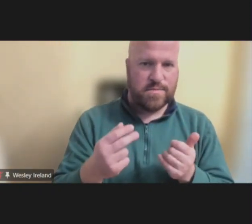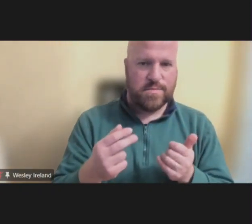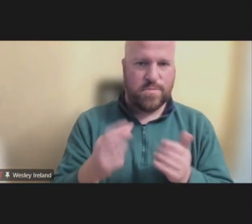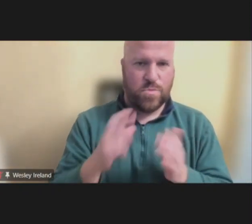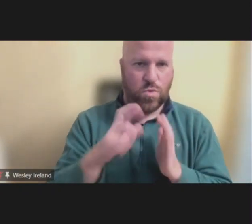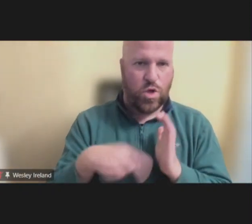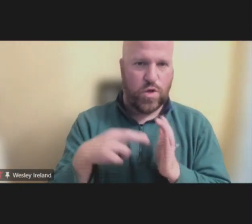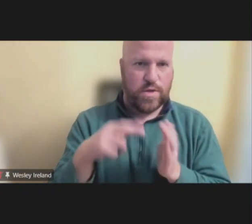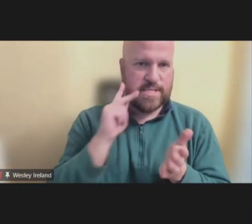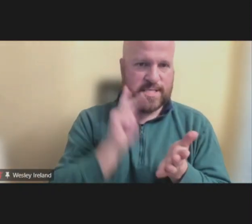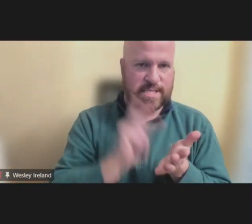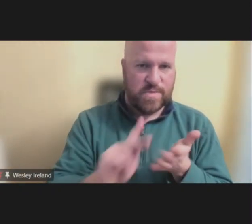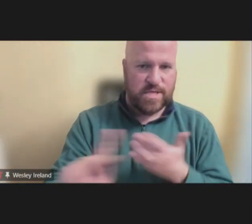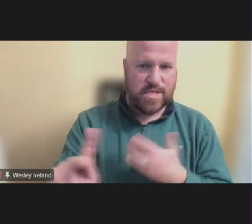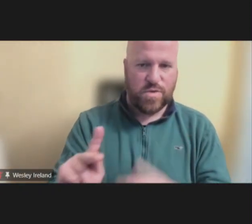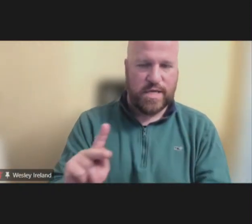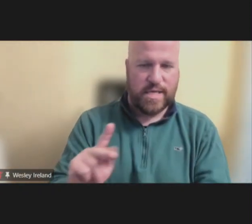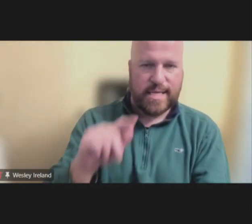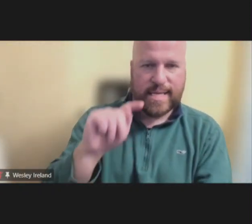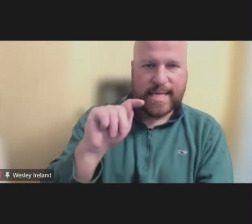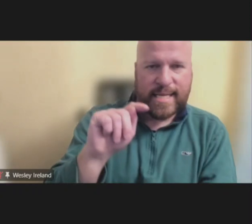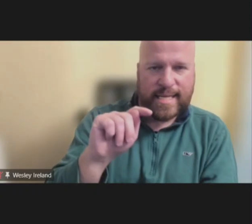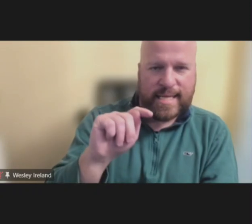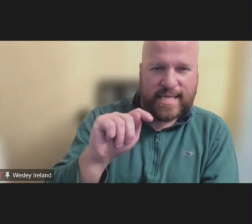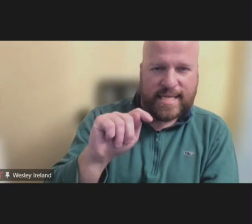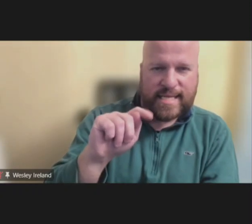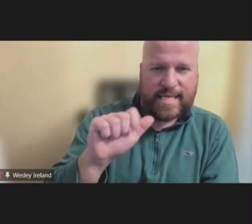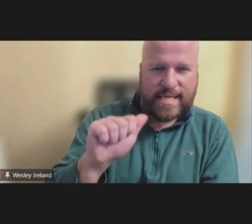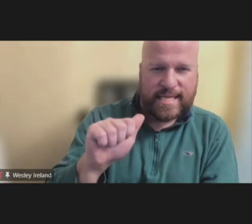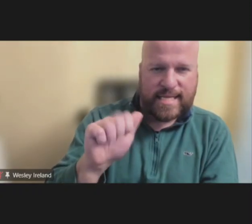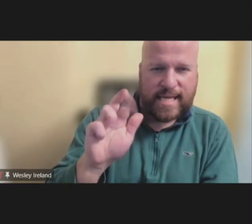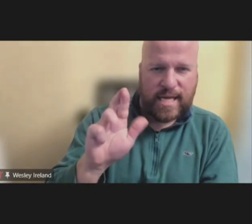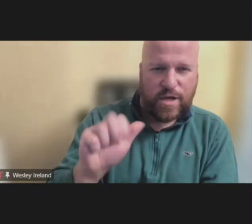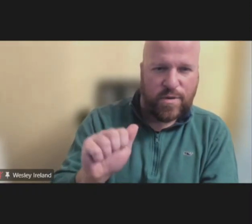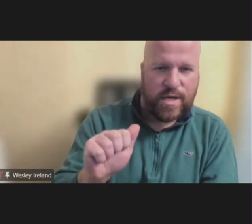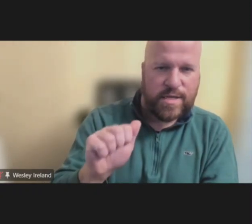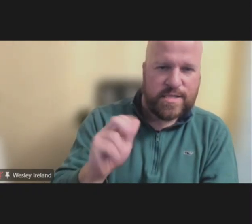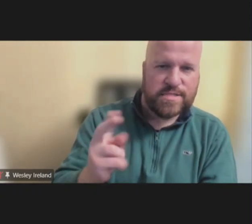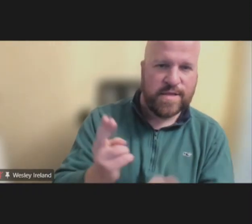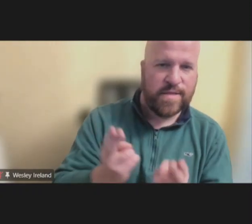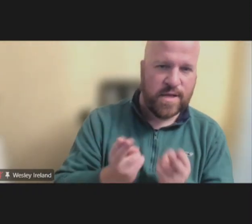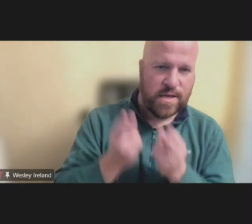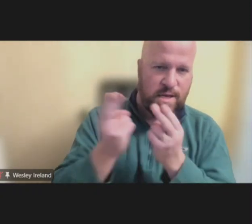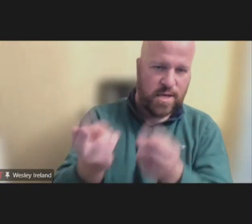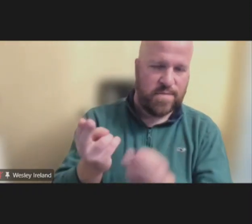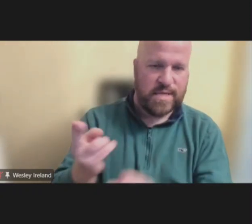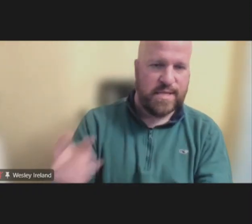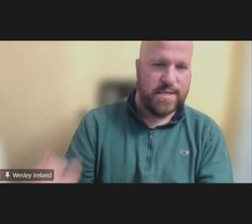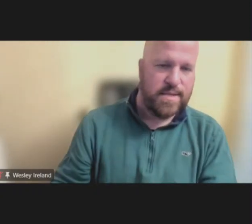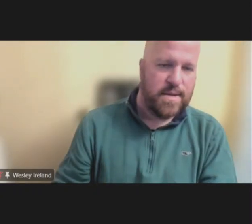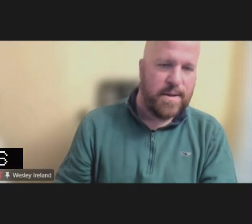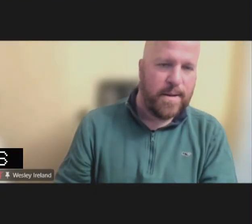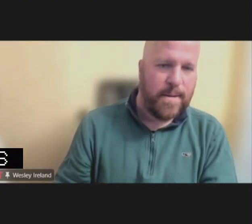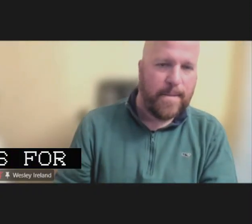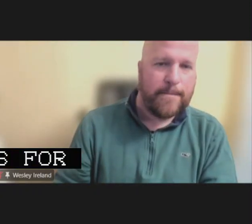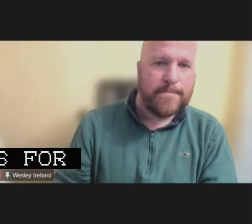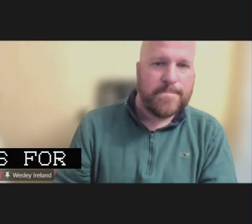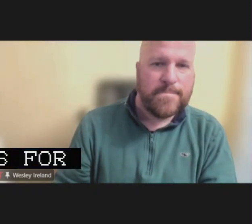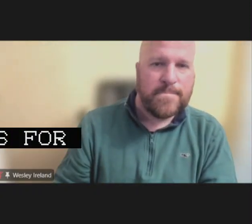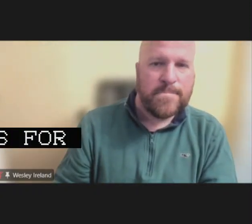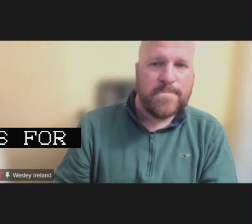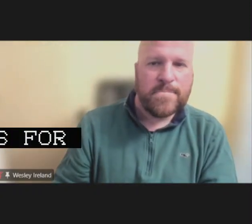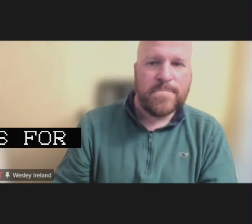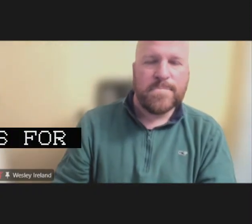Next, the final executive committee position is for secretary, and we have Tara has been nominated for